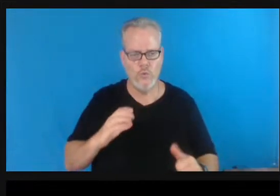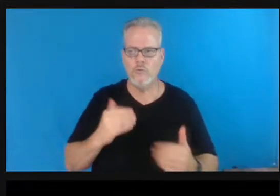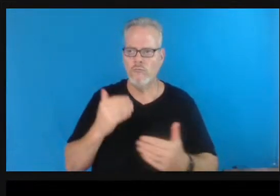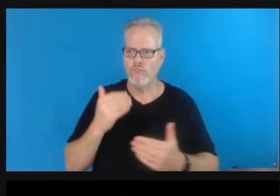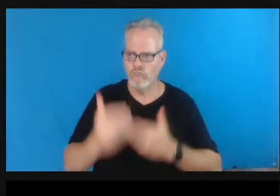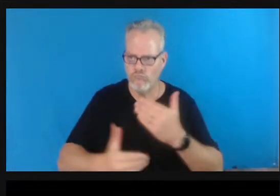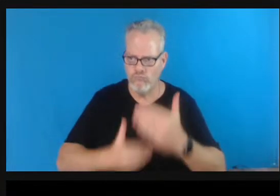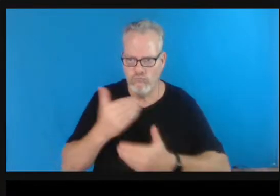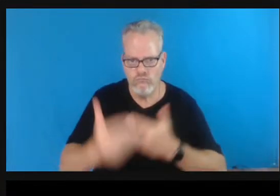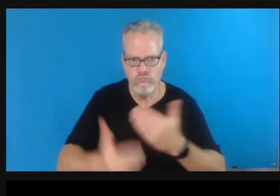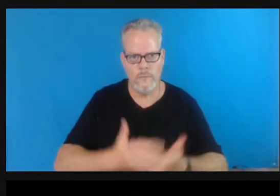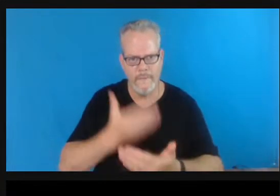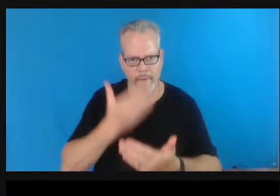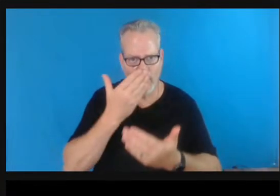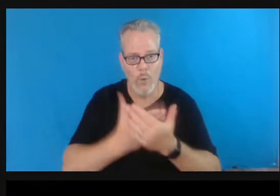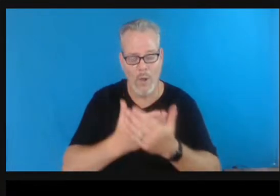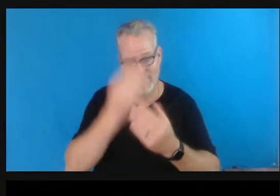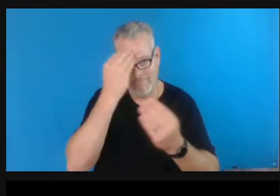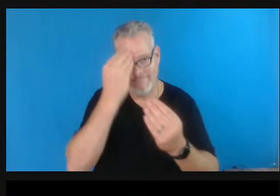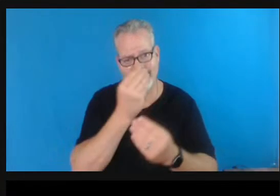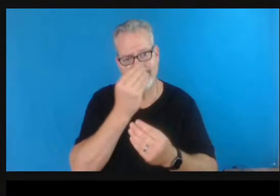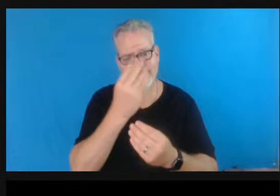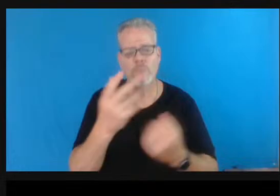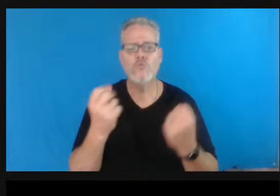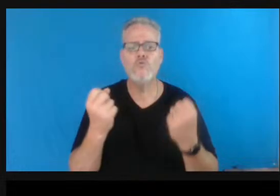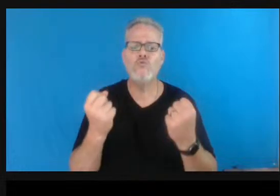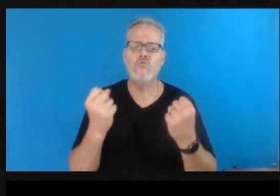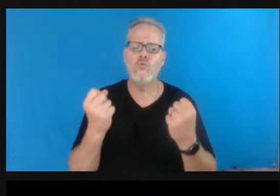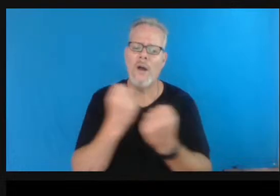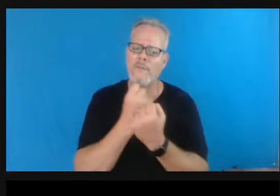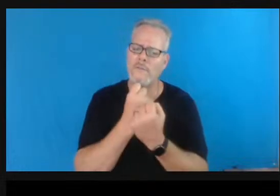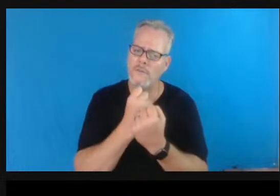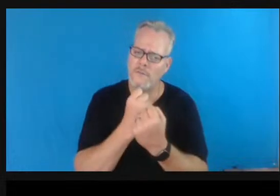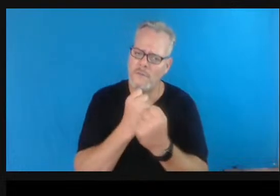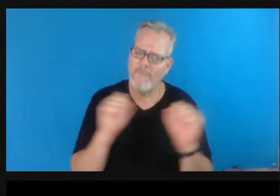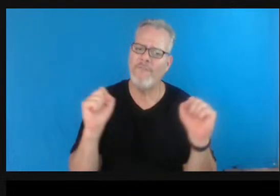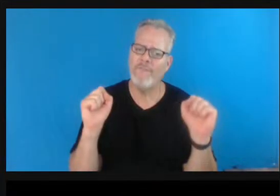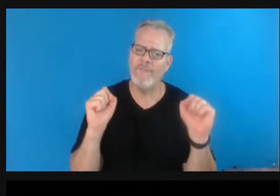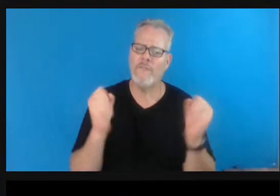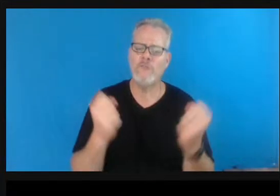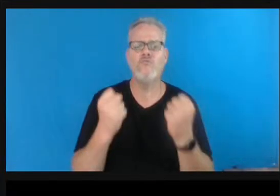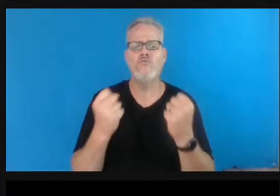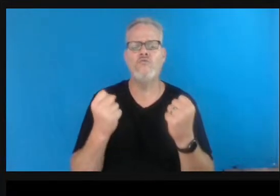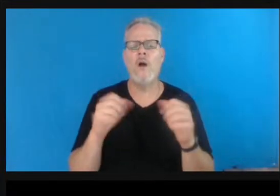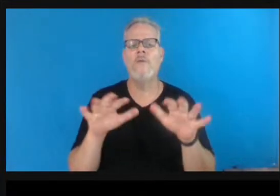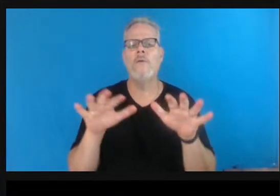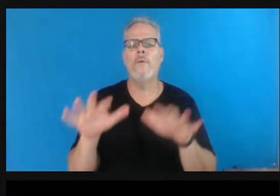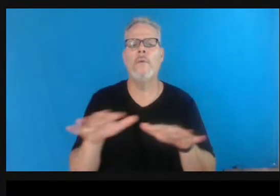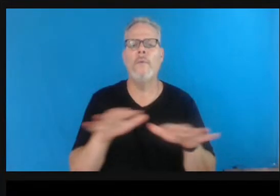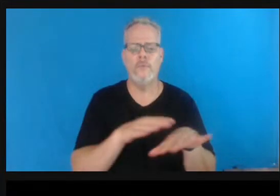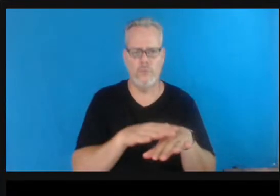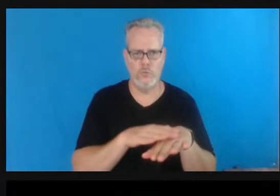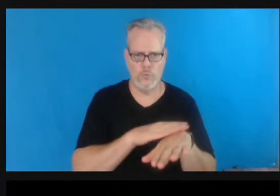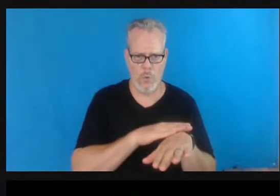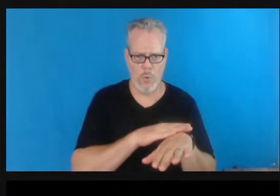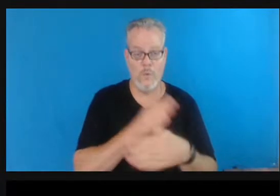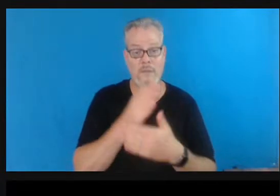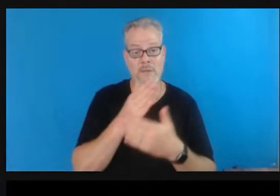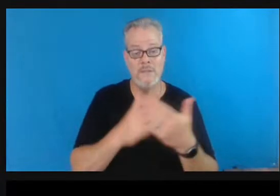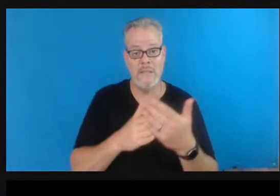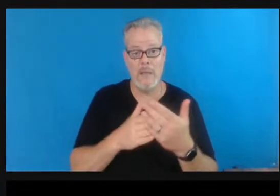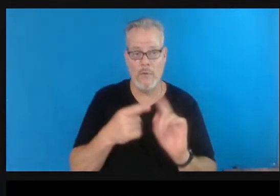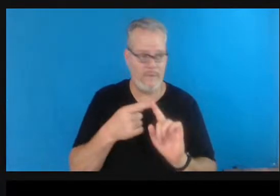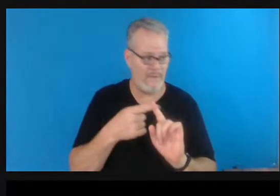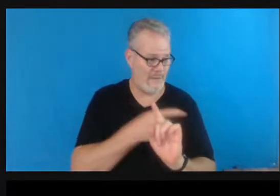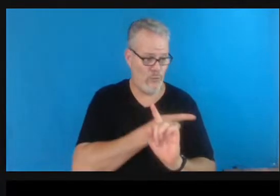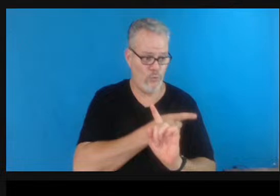going in know that things are happening and go slow. The detours are a little bit longer, but it might be a new spot of the park you've